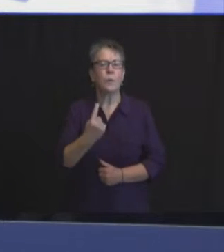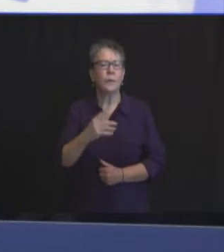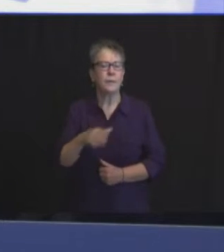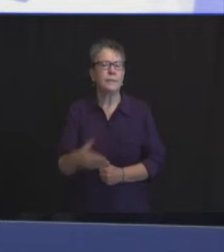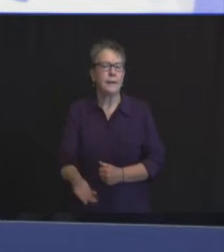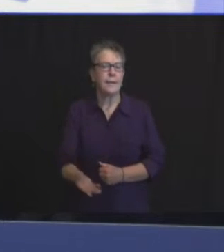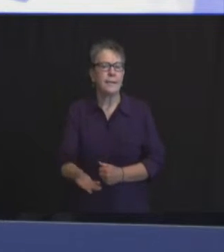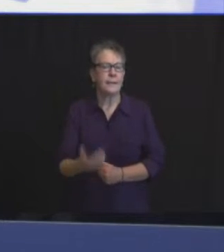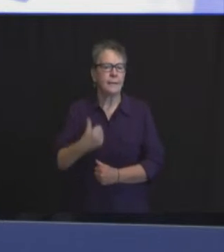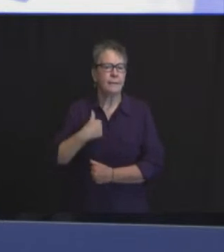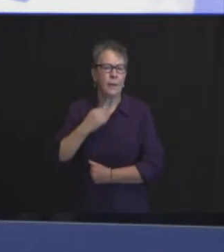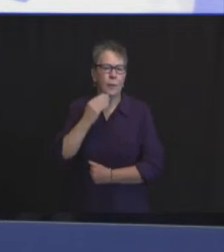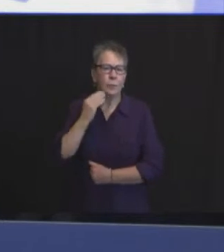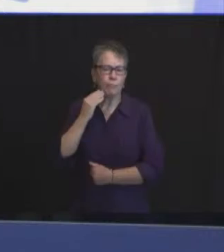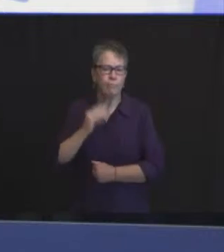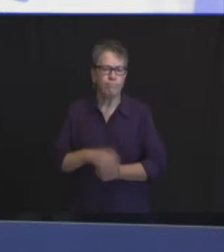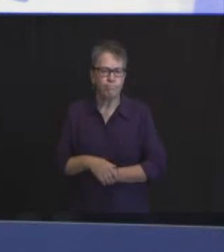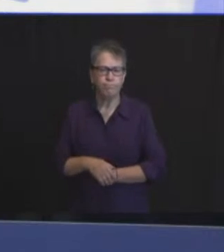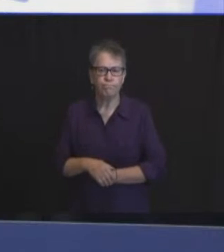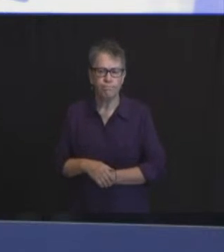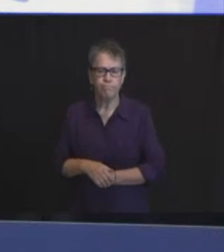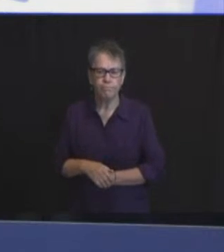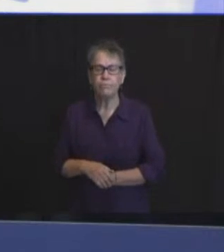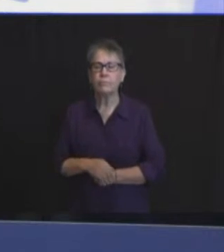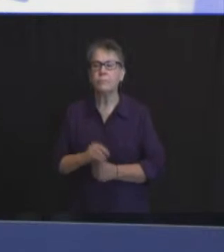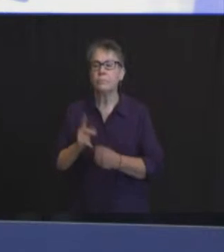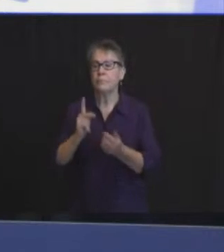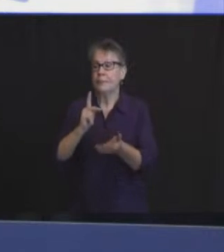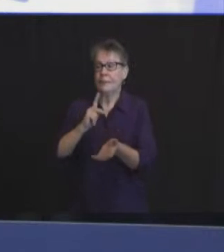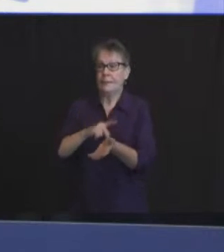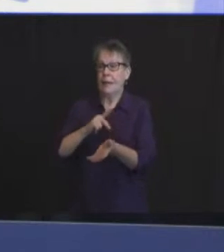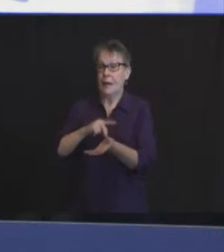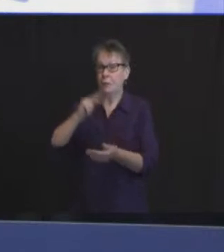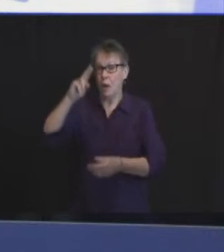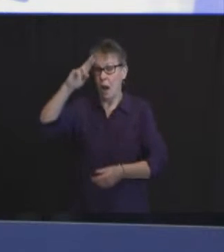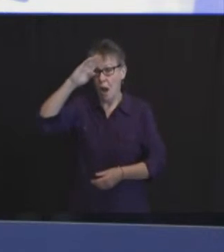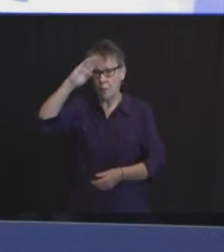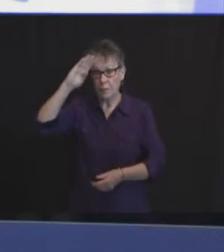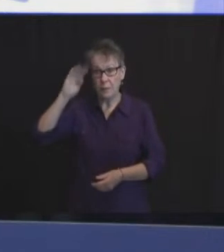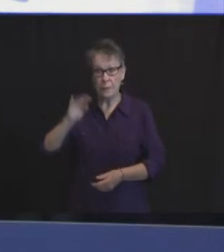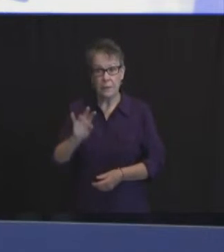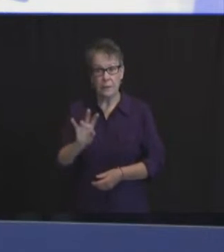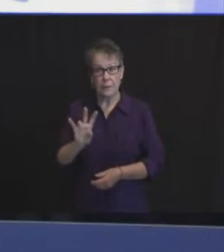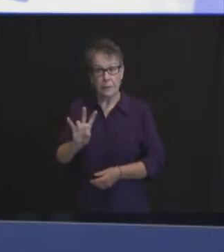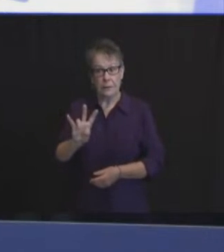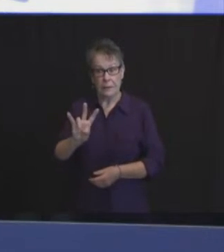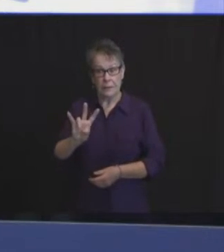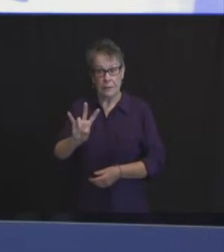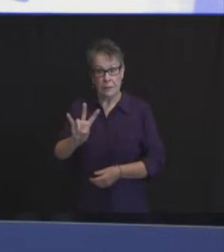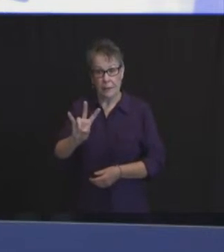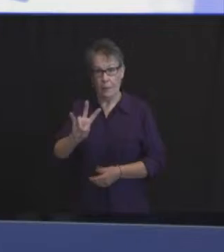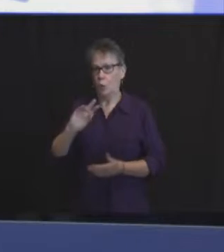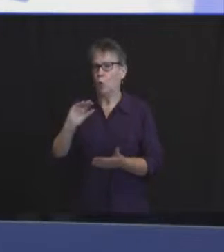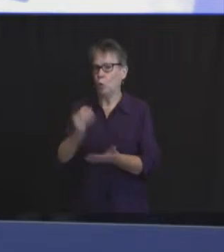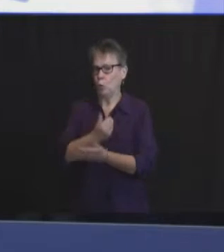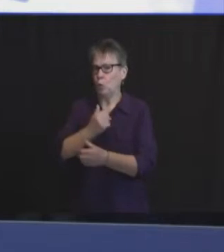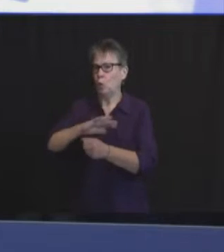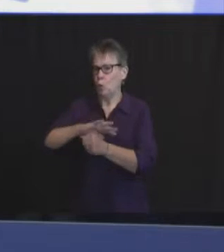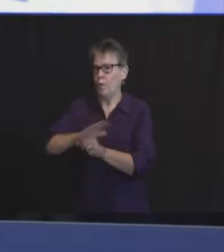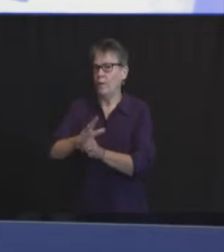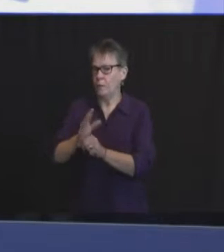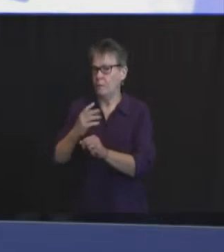have been 7 new cases among our residents since our last briefing, 2 at Ancora, 4 at Ann Klein, and 1 at Trenton